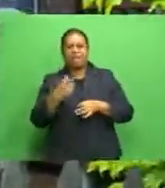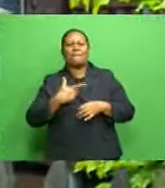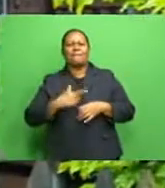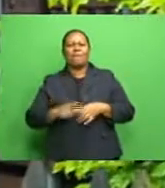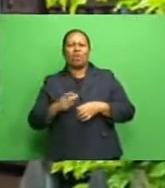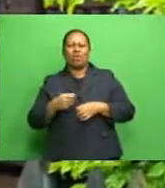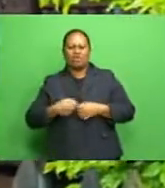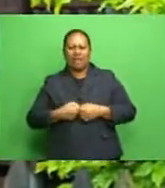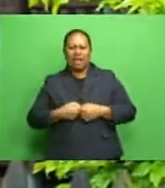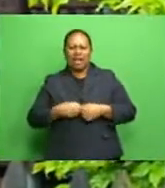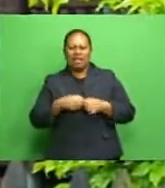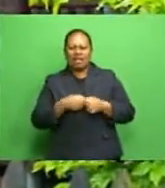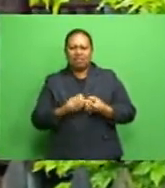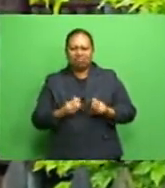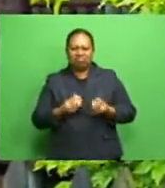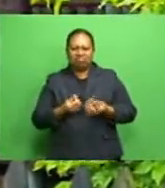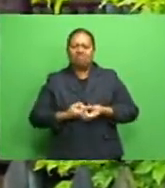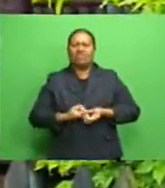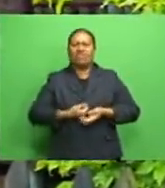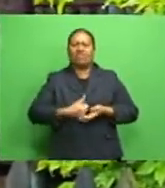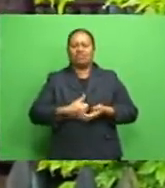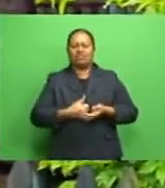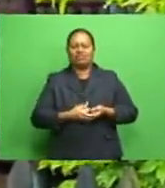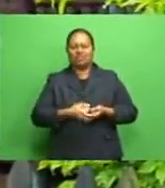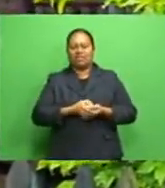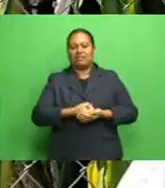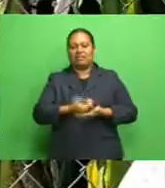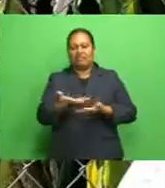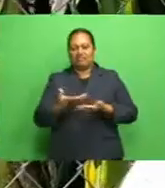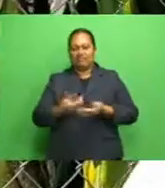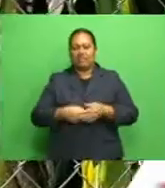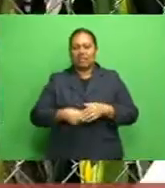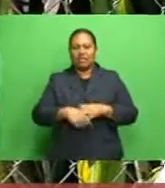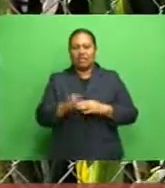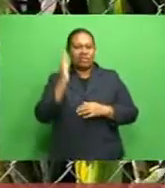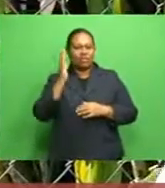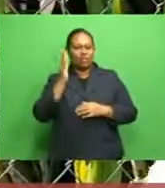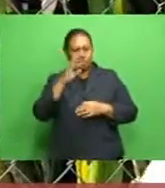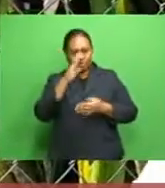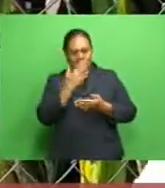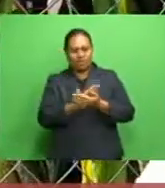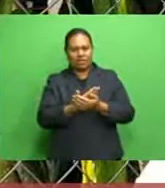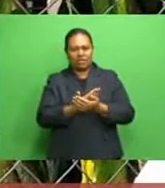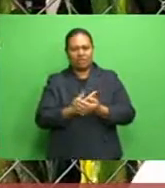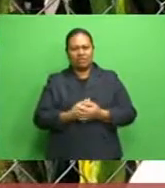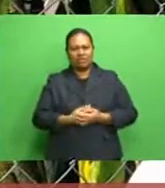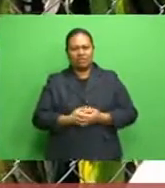these children to school, it's quite expensive.